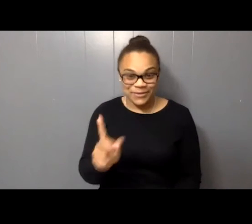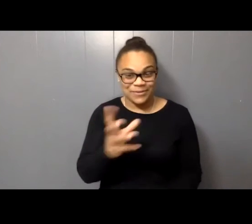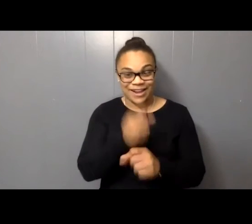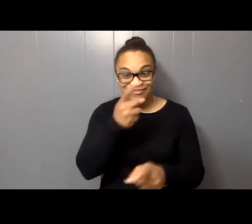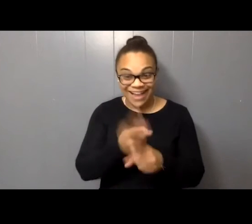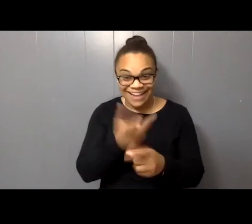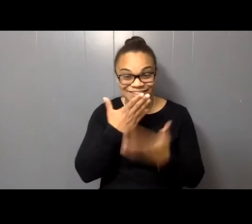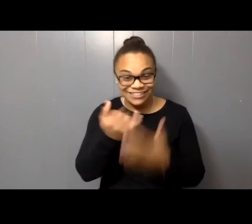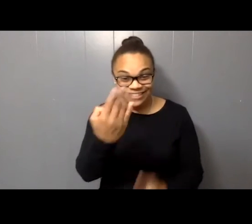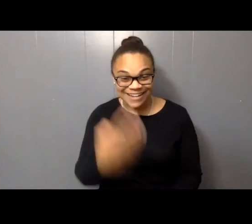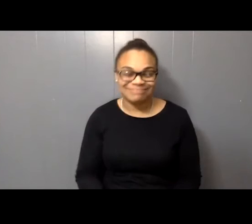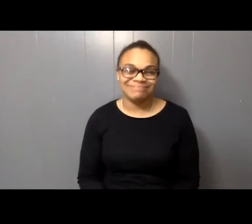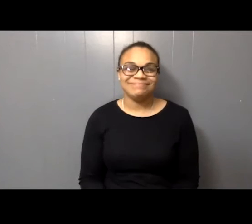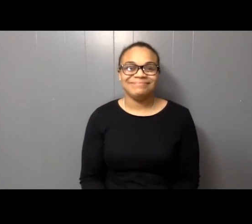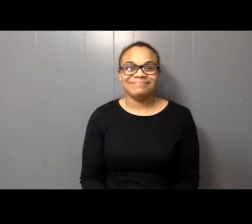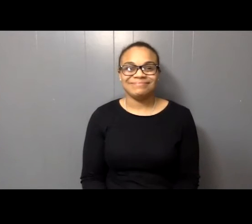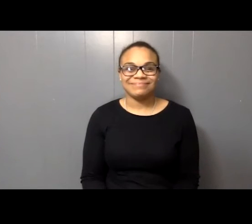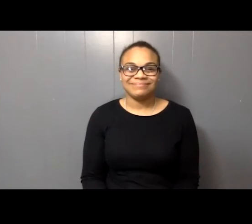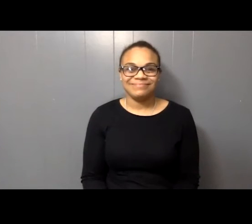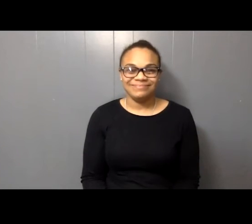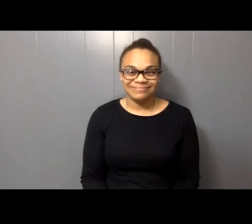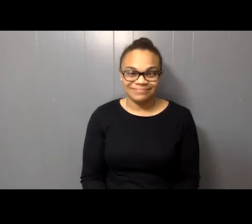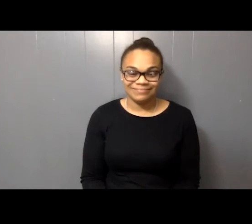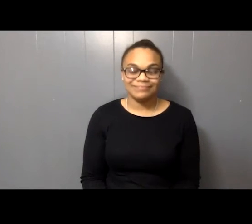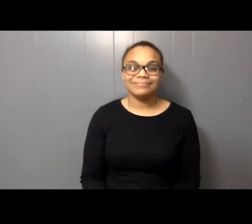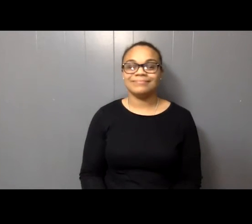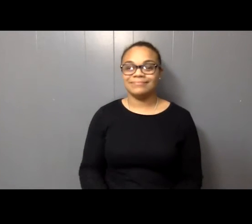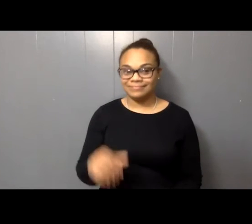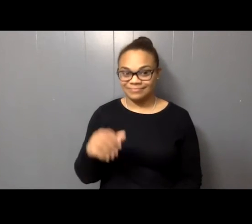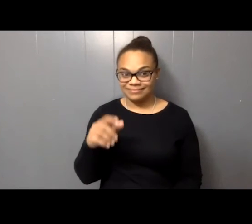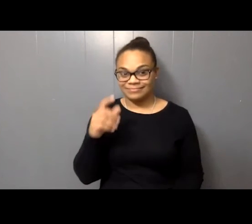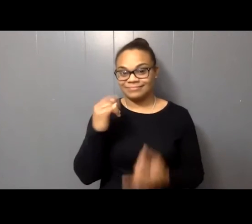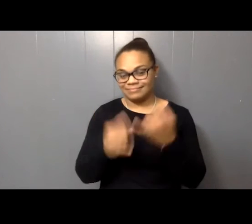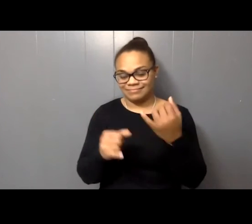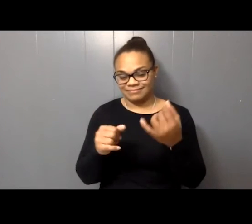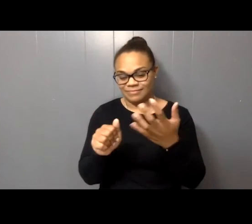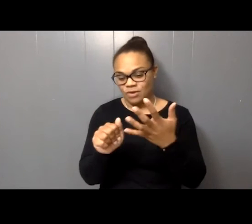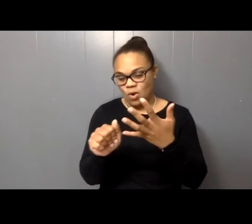job. And all of the above, what is one way you can find